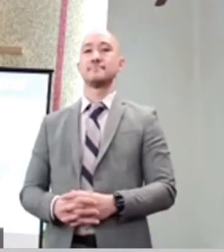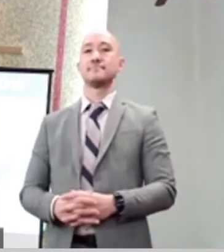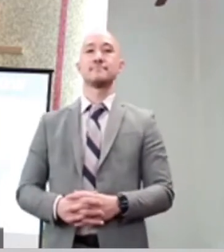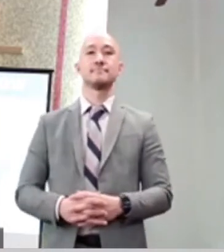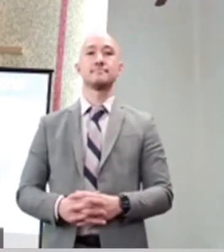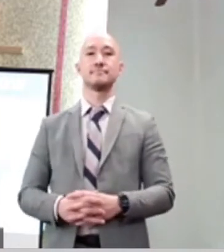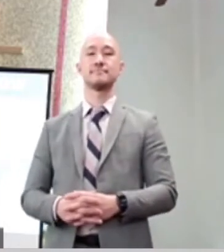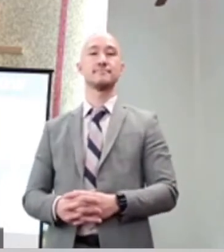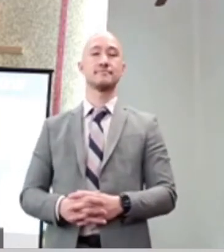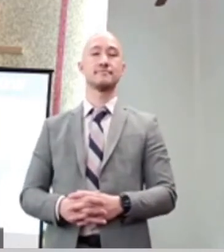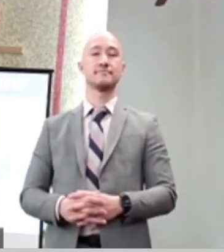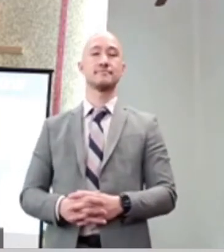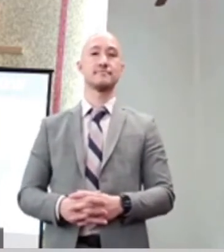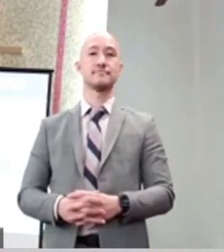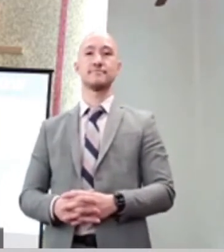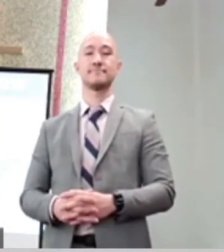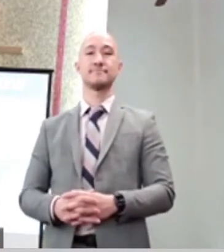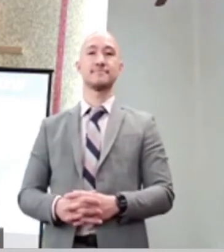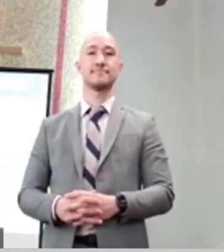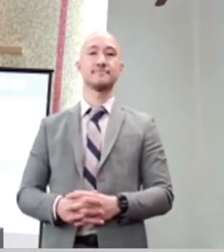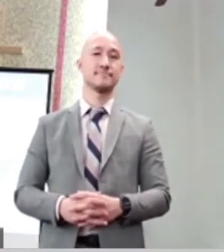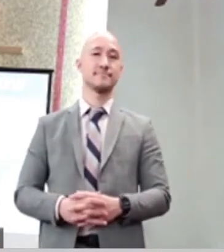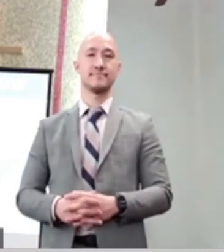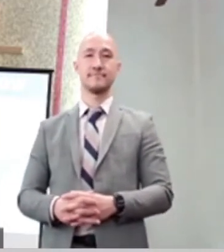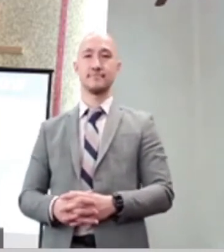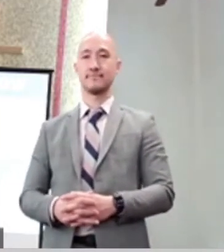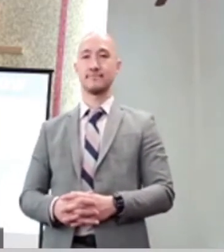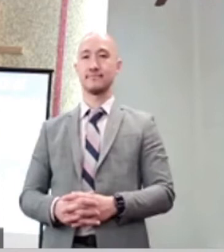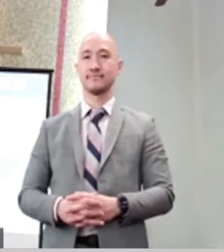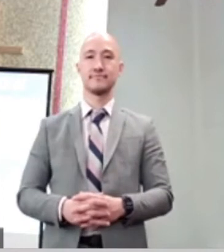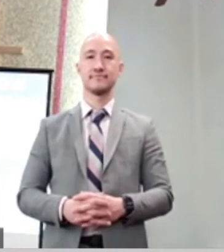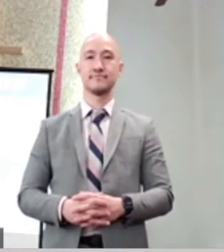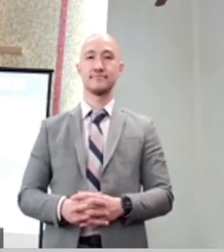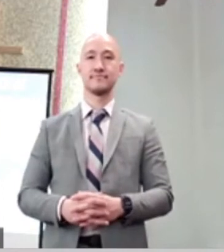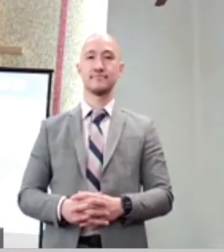arrangement, really. It's a wonderful thing. So the